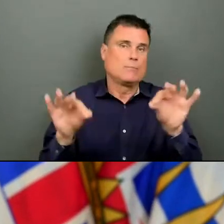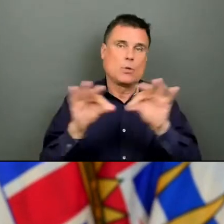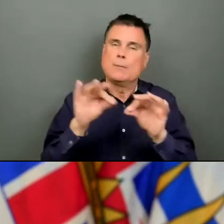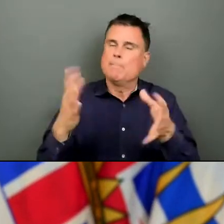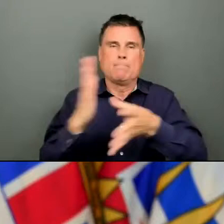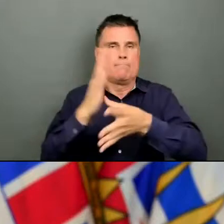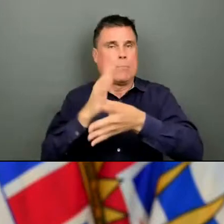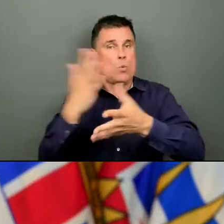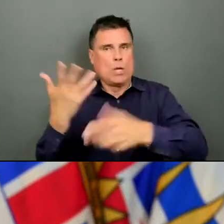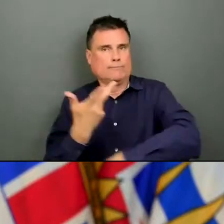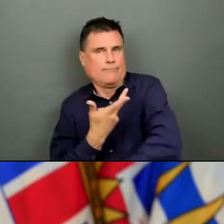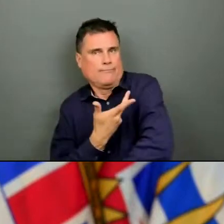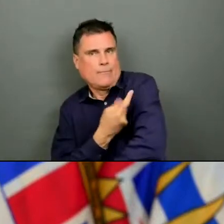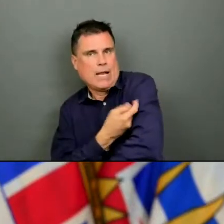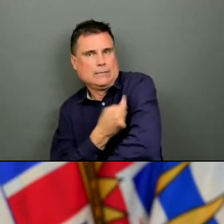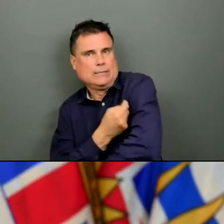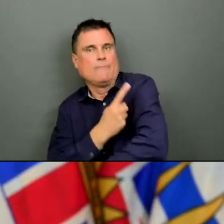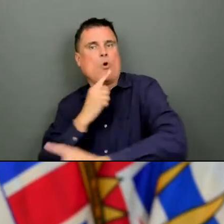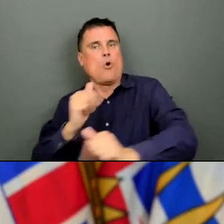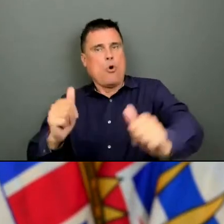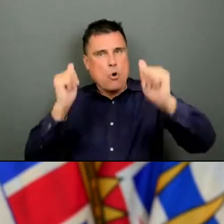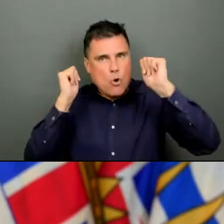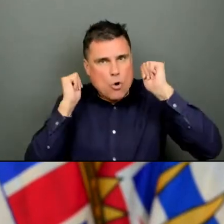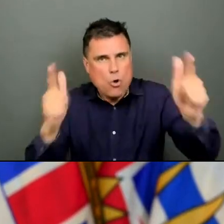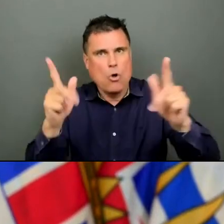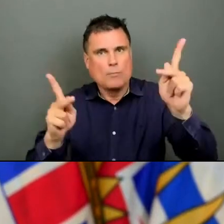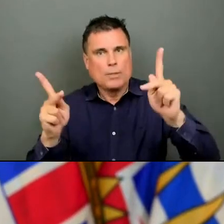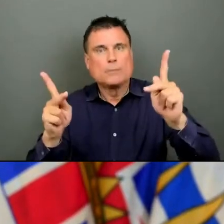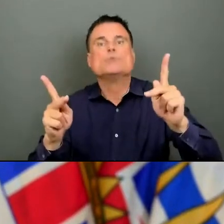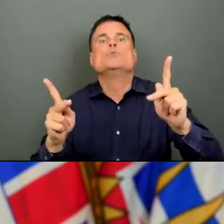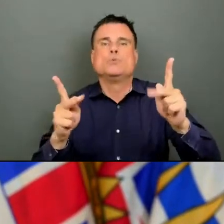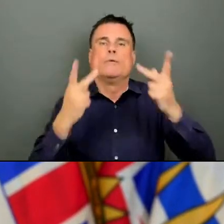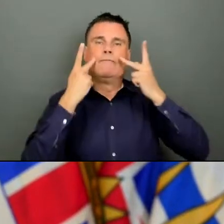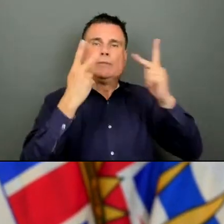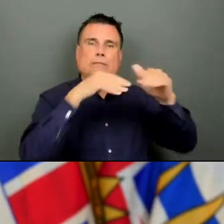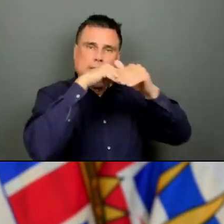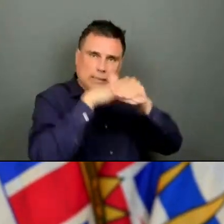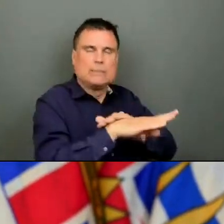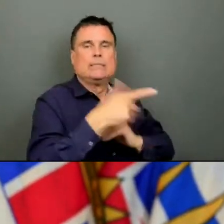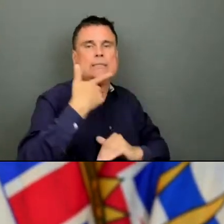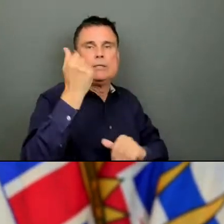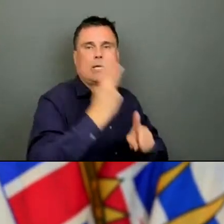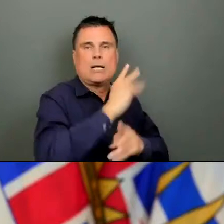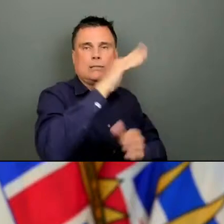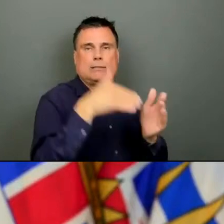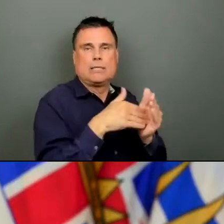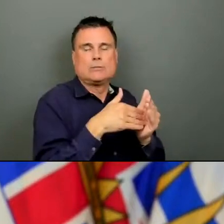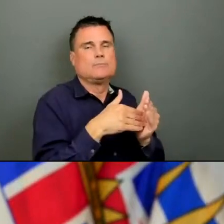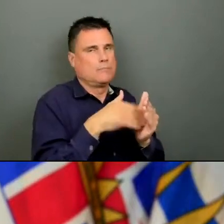for everybody who's going into a long-term care home is critical.